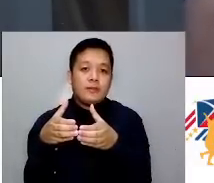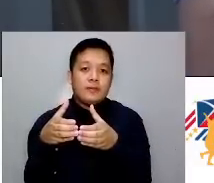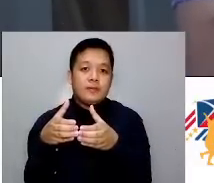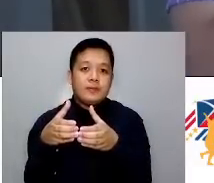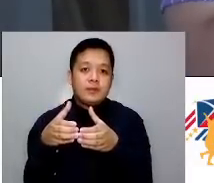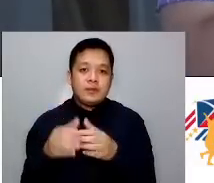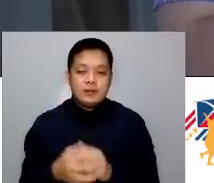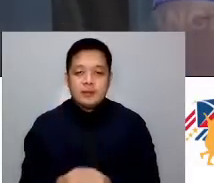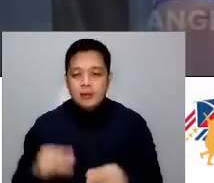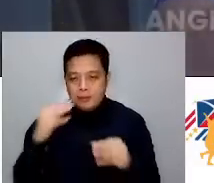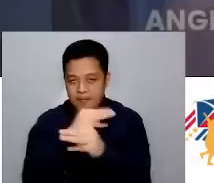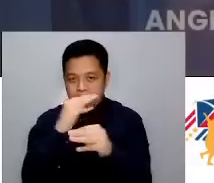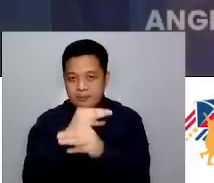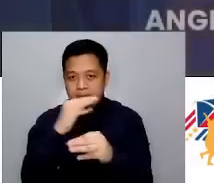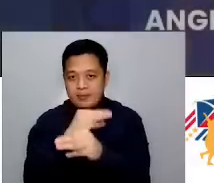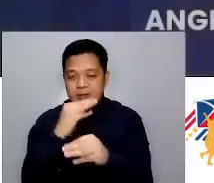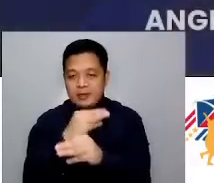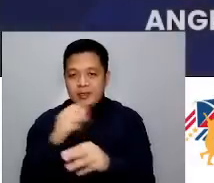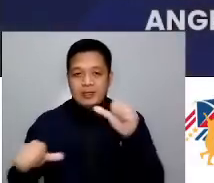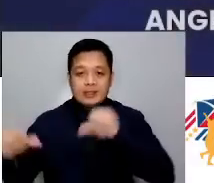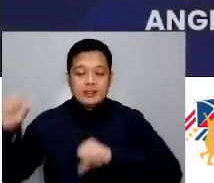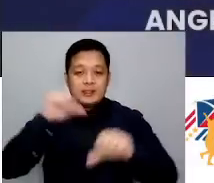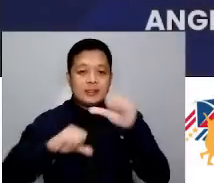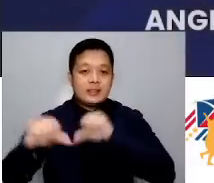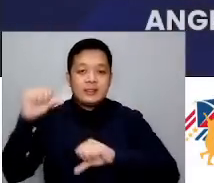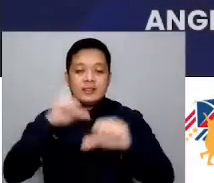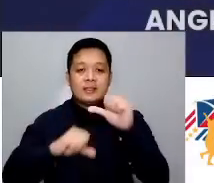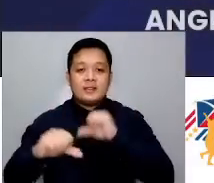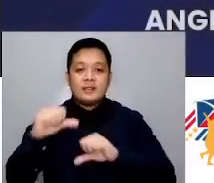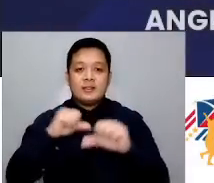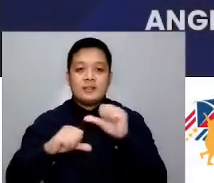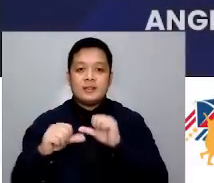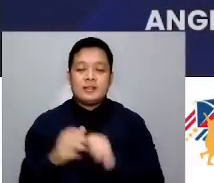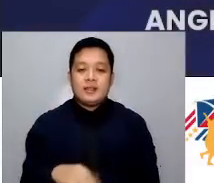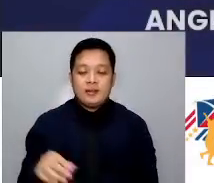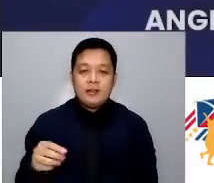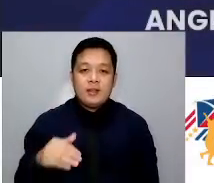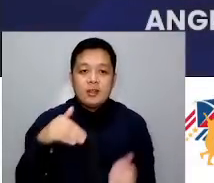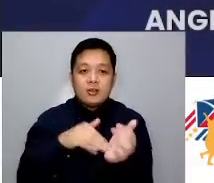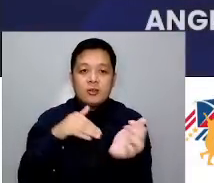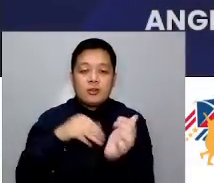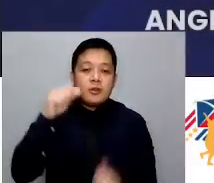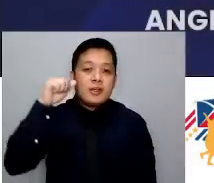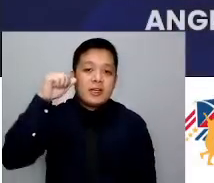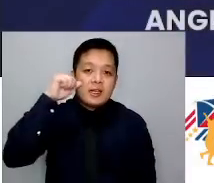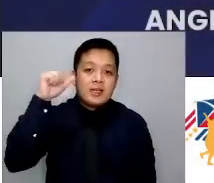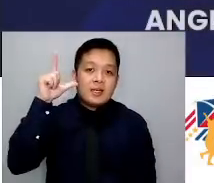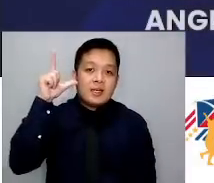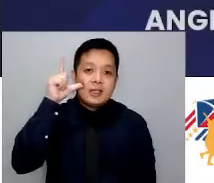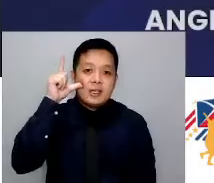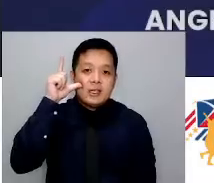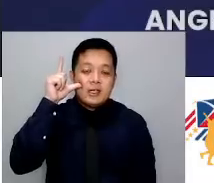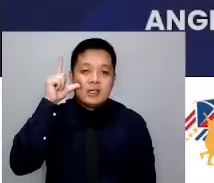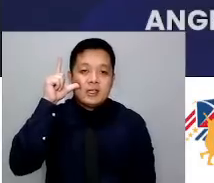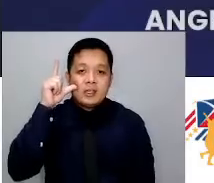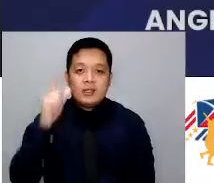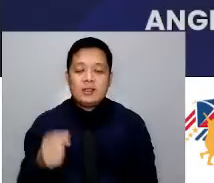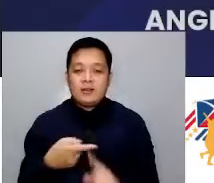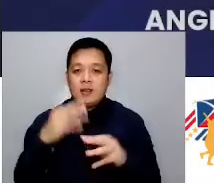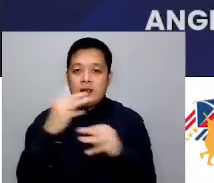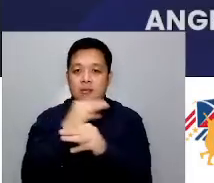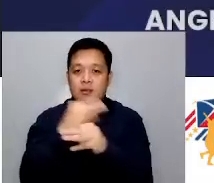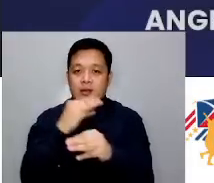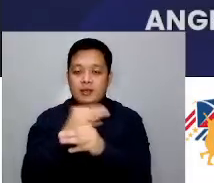Science, we have the following. We have Dr. Angeline Lau, Professor, Department of Mathematics and Computer Science, De La